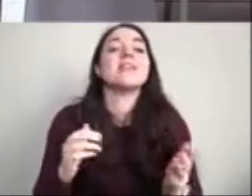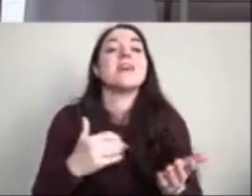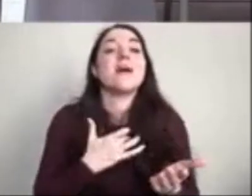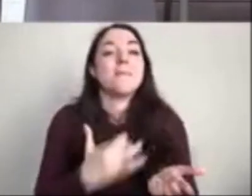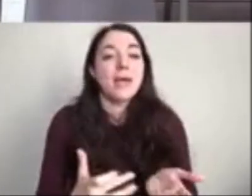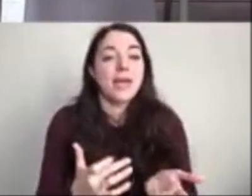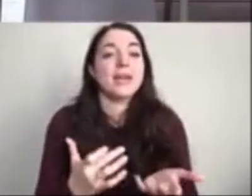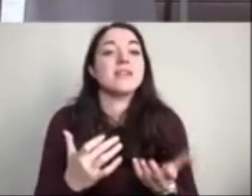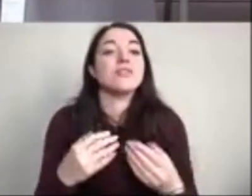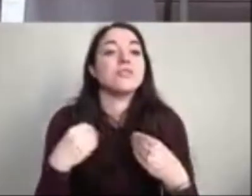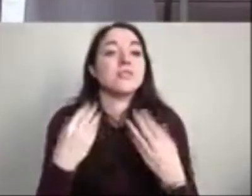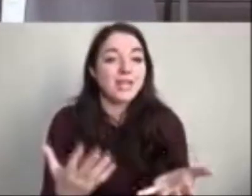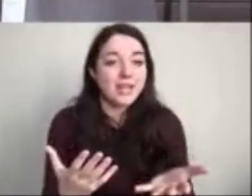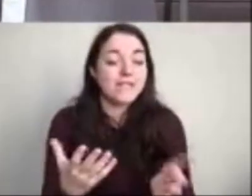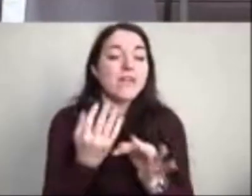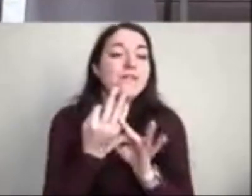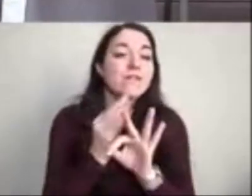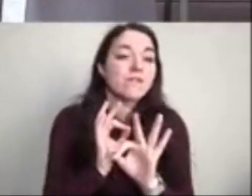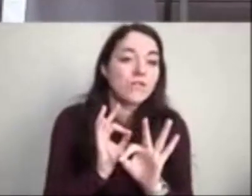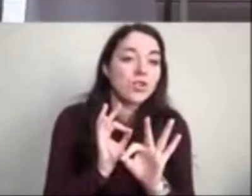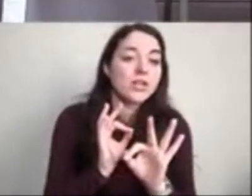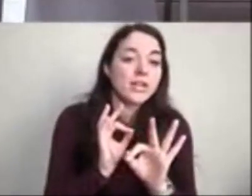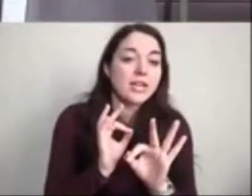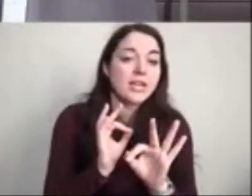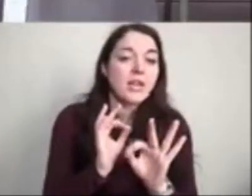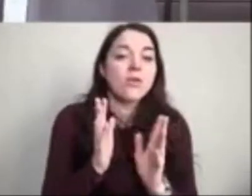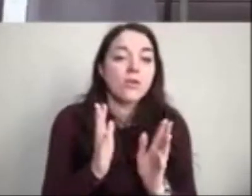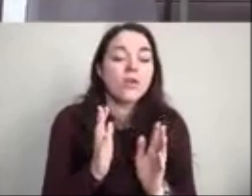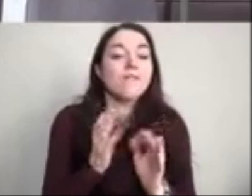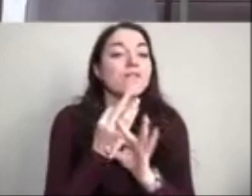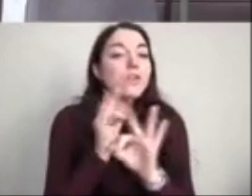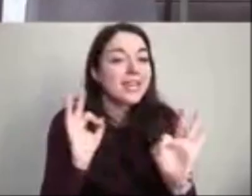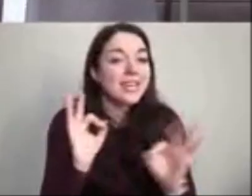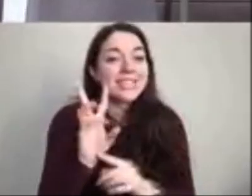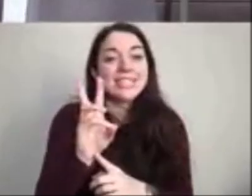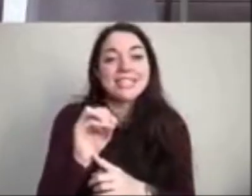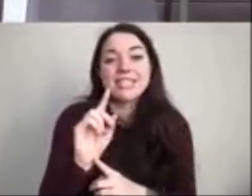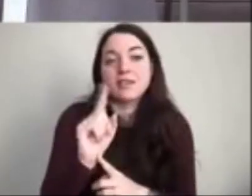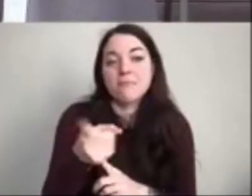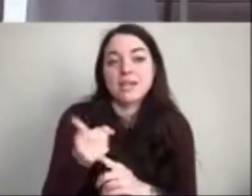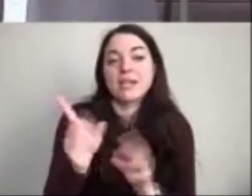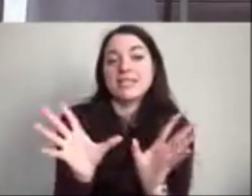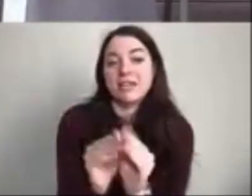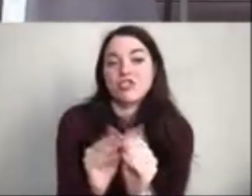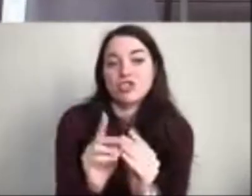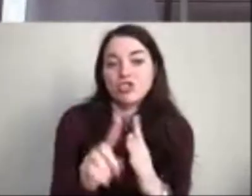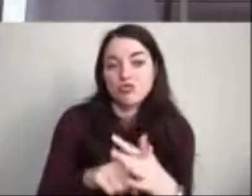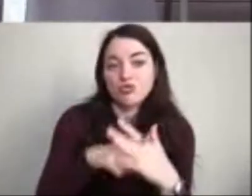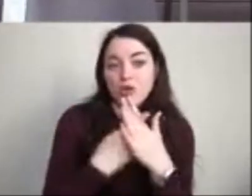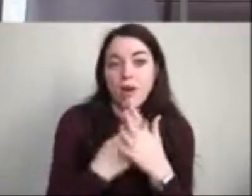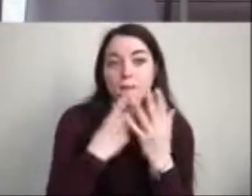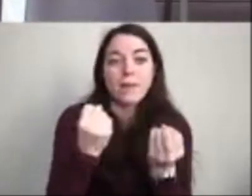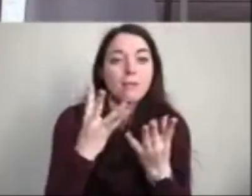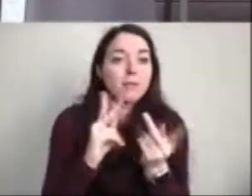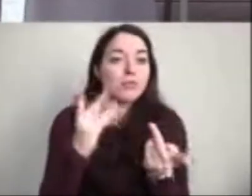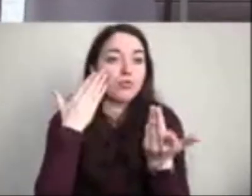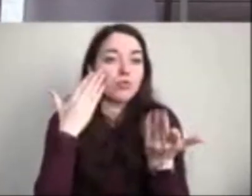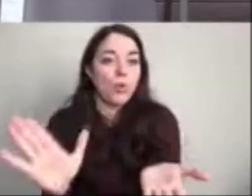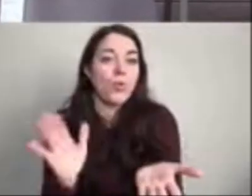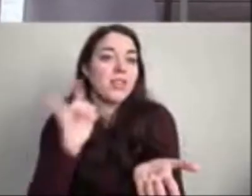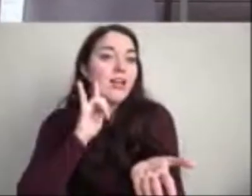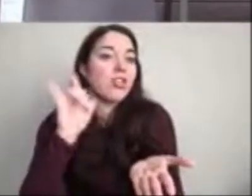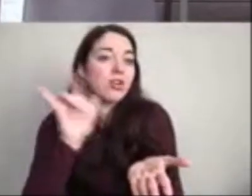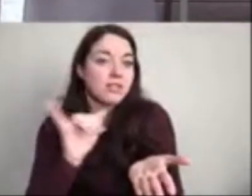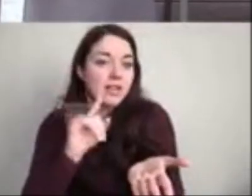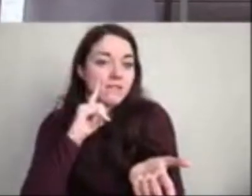complimentary 60-minute sessions to start because most people have never experienced coaching. And with coaching,